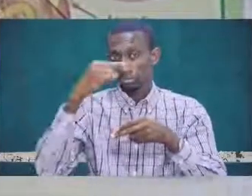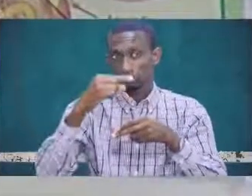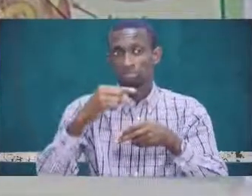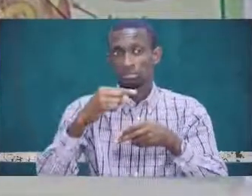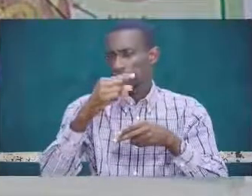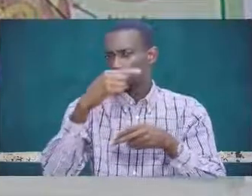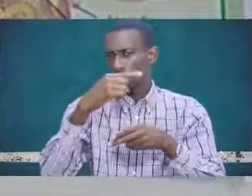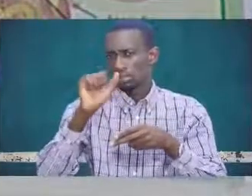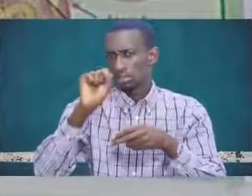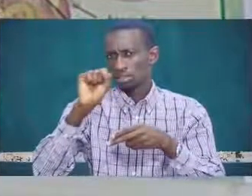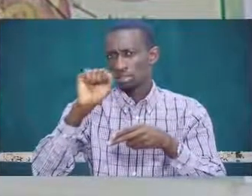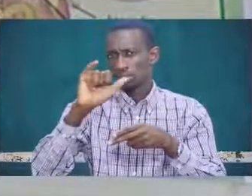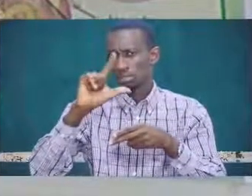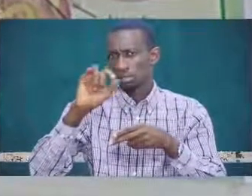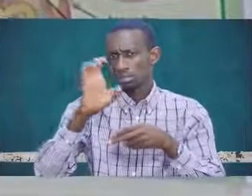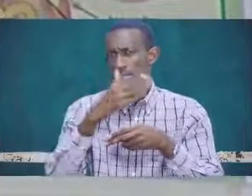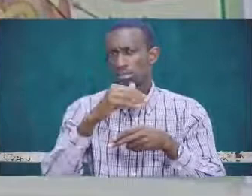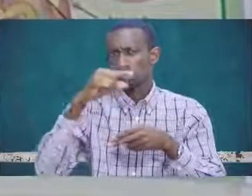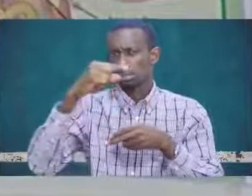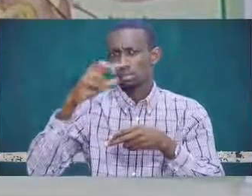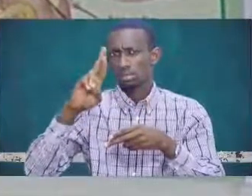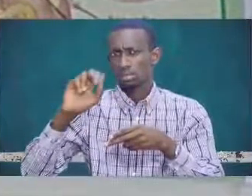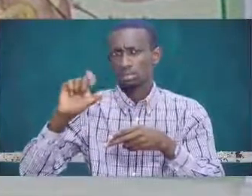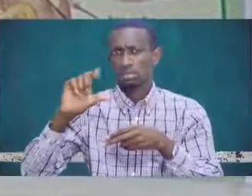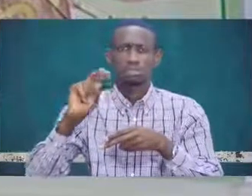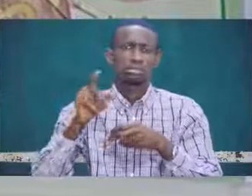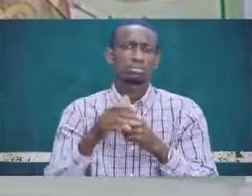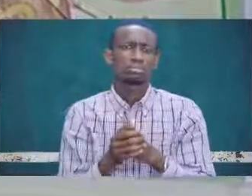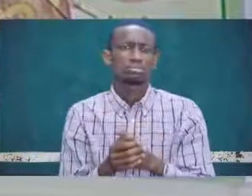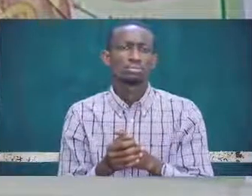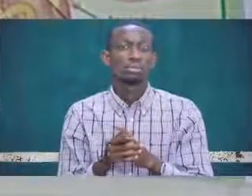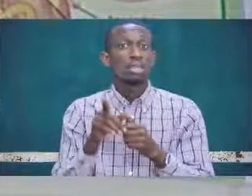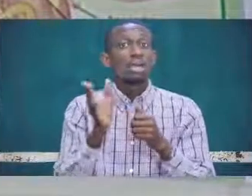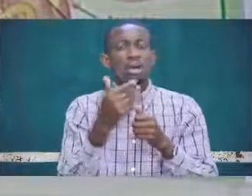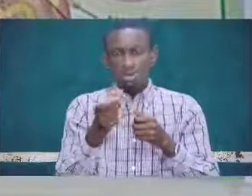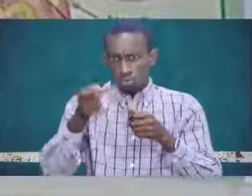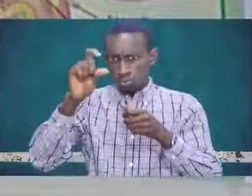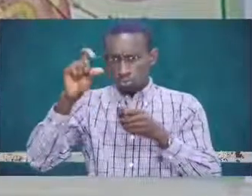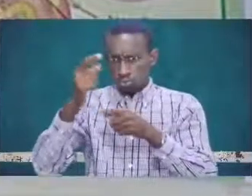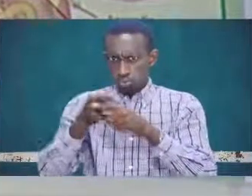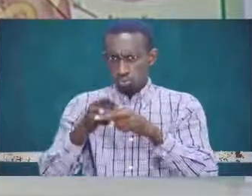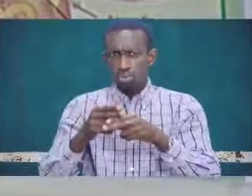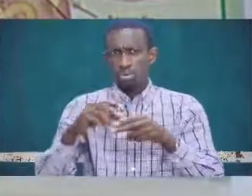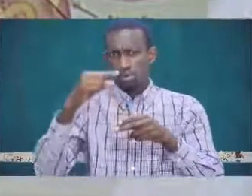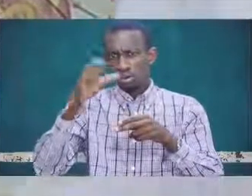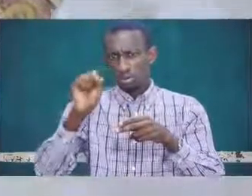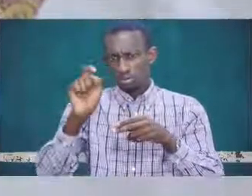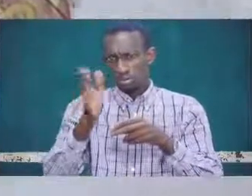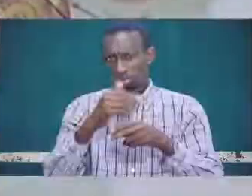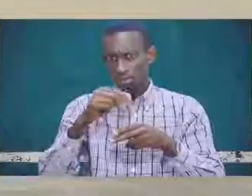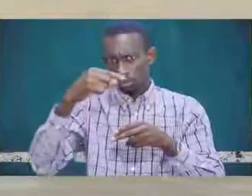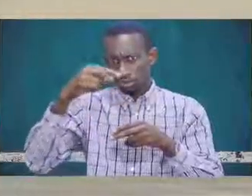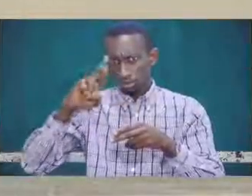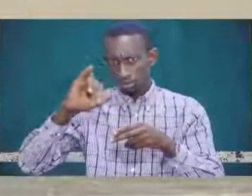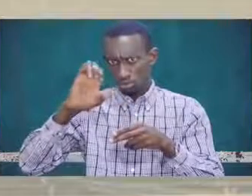say, from there I can say, they produce a liquid which is called gastric juice, and I can say the gastric, if I say what are the major components